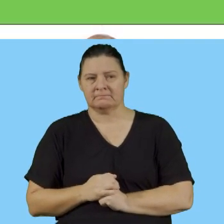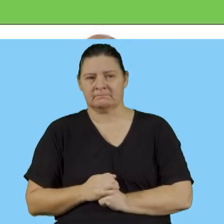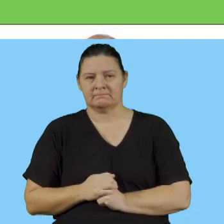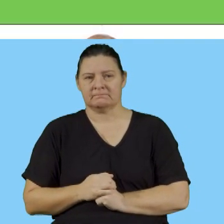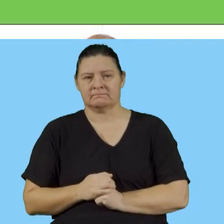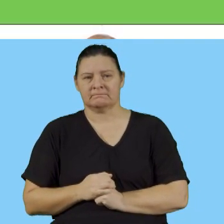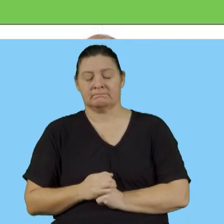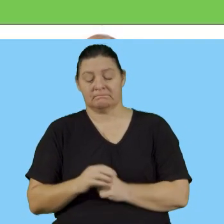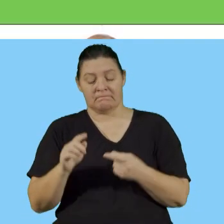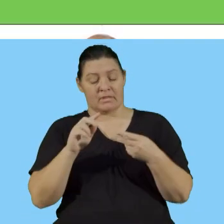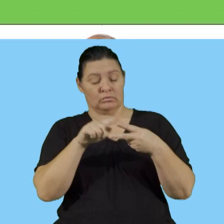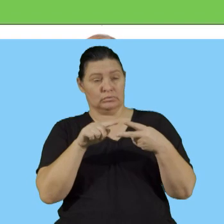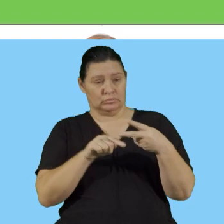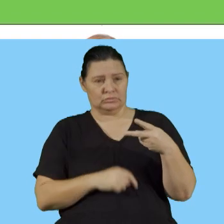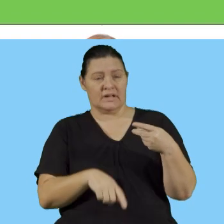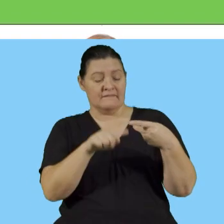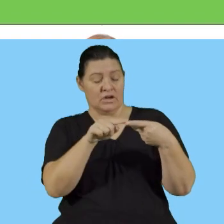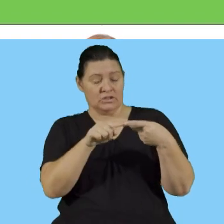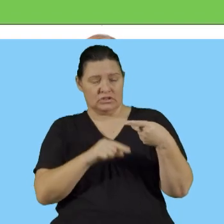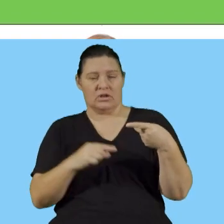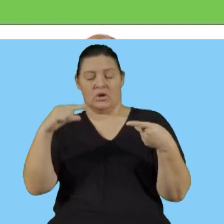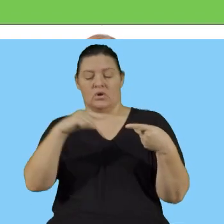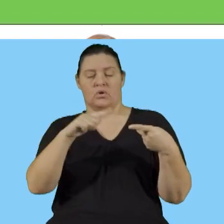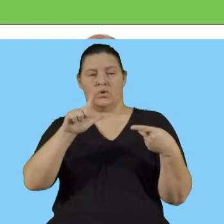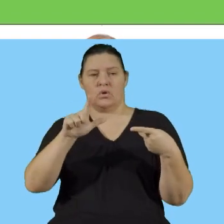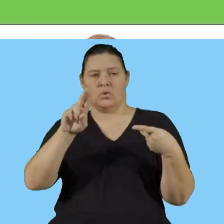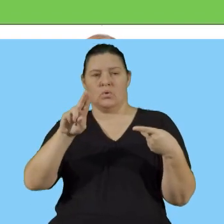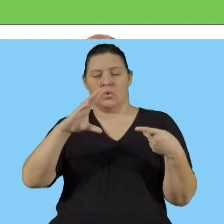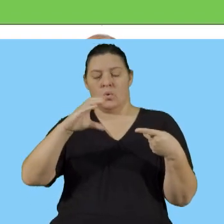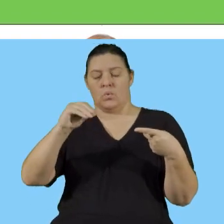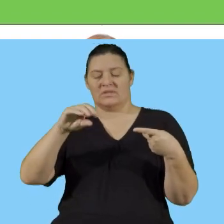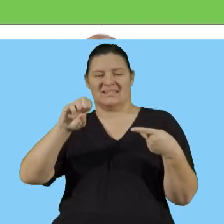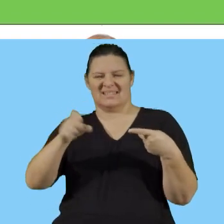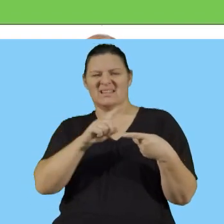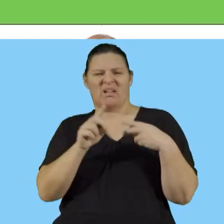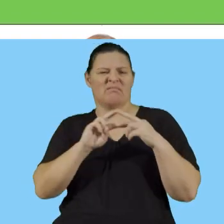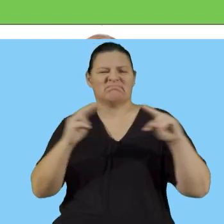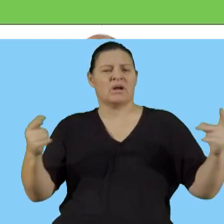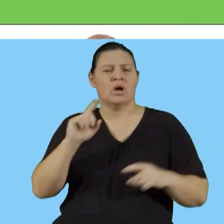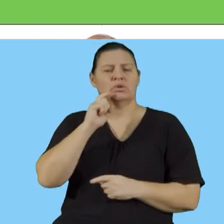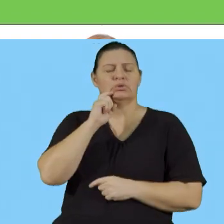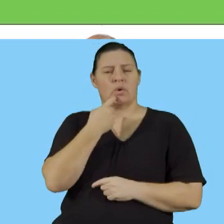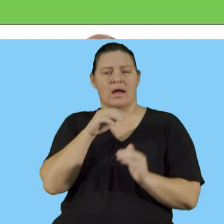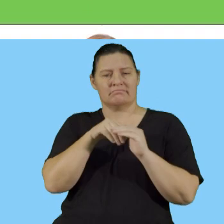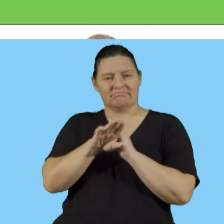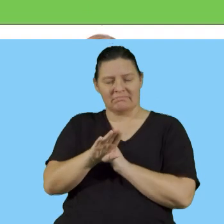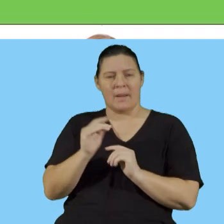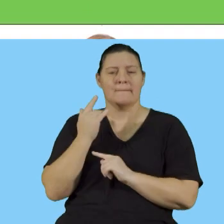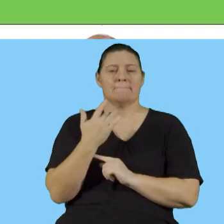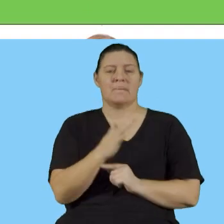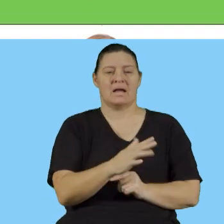The first product that we come across is glucose. So the glucose is a type of sugar that is stored in plants